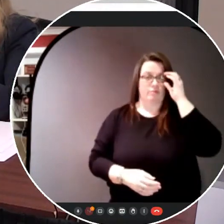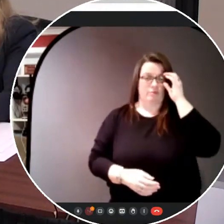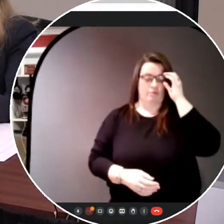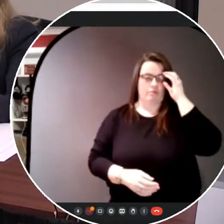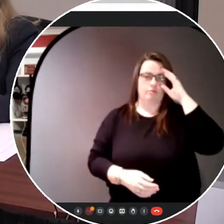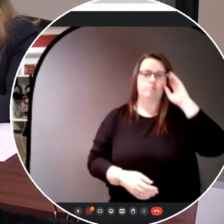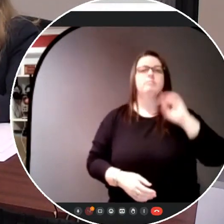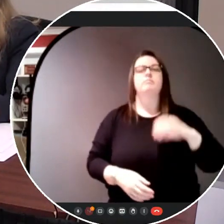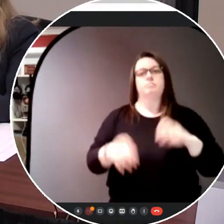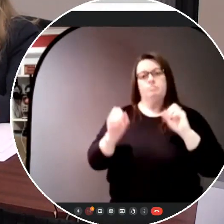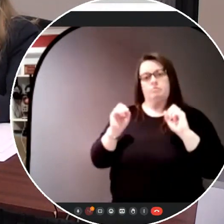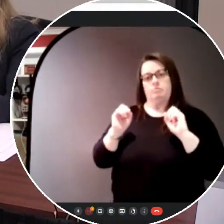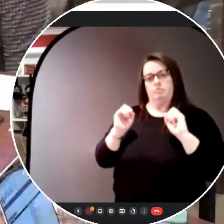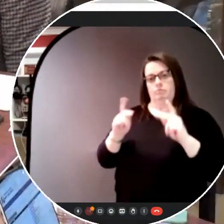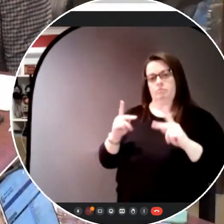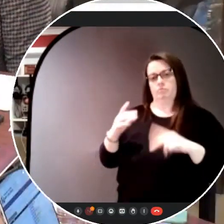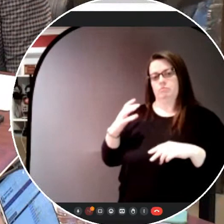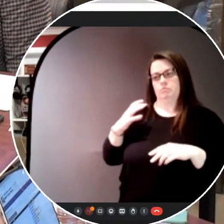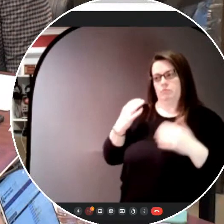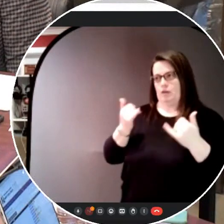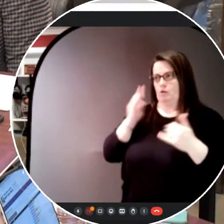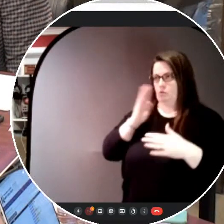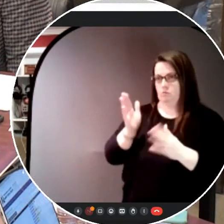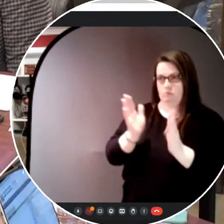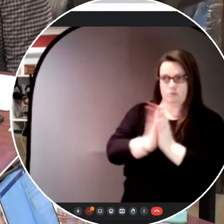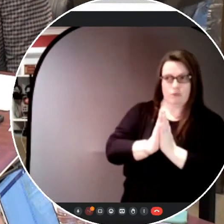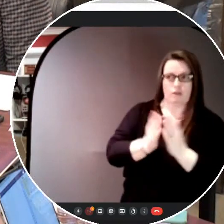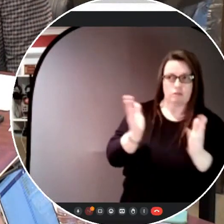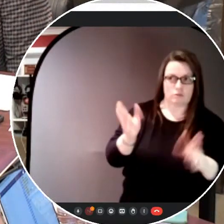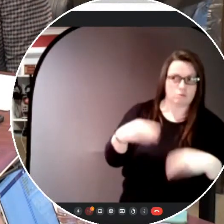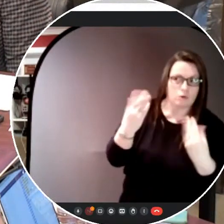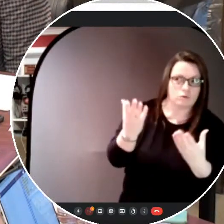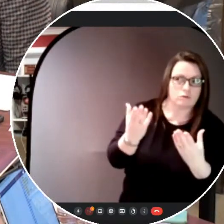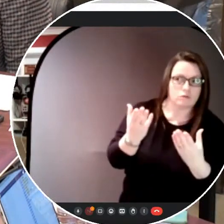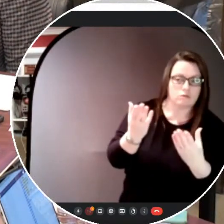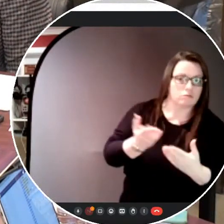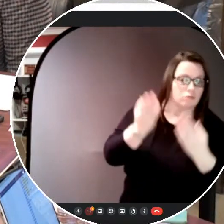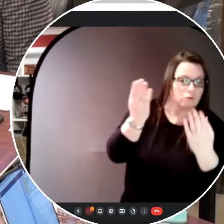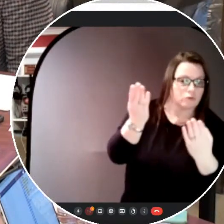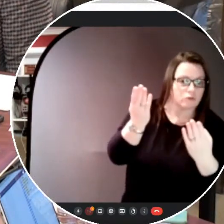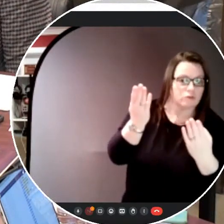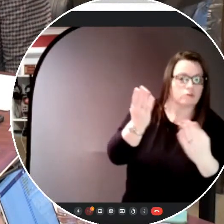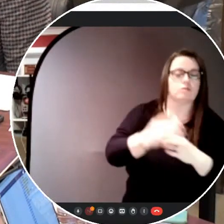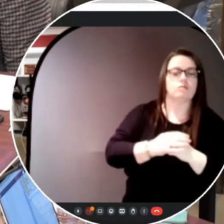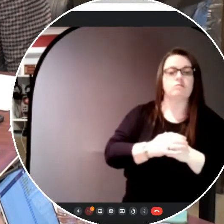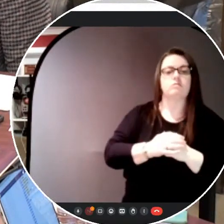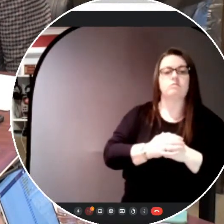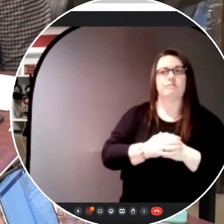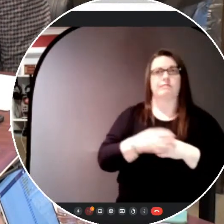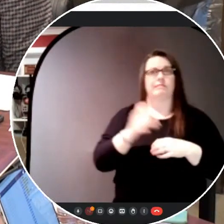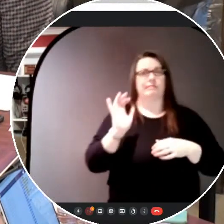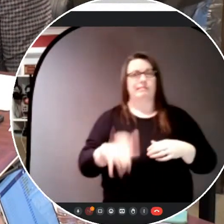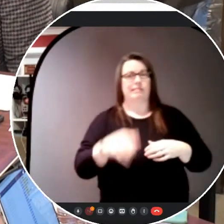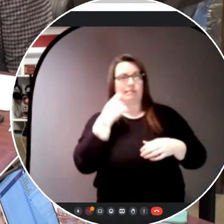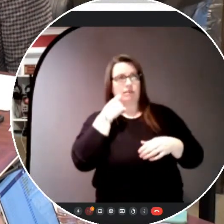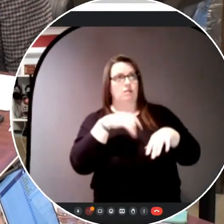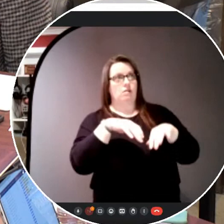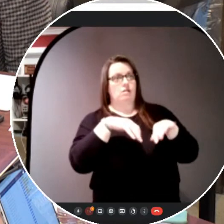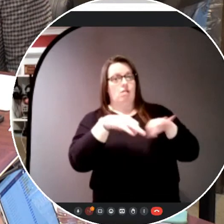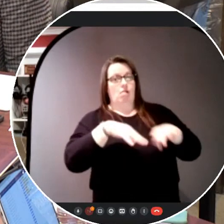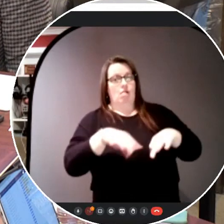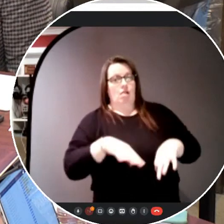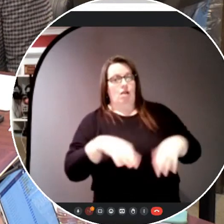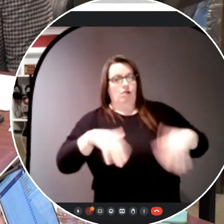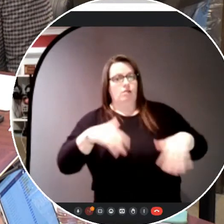Okay, at this time I'm going to call for a motion. And I think just because that's a mouthful what Jim just said, I'll